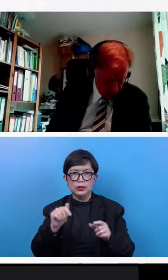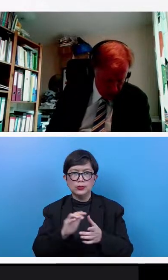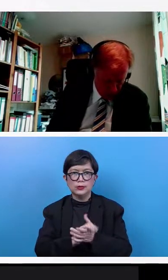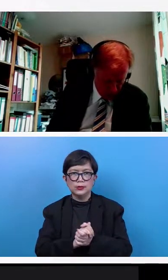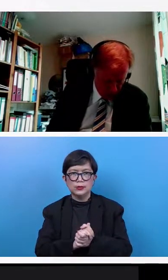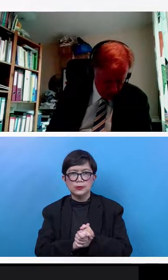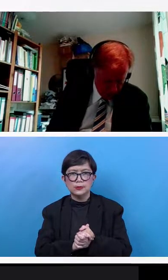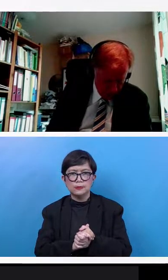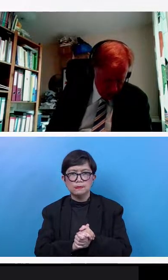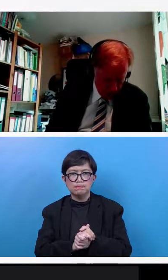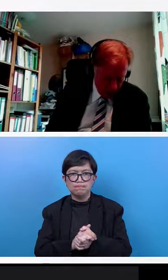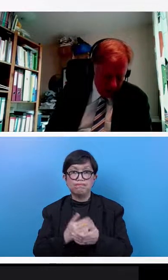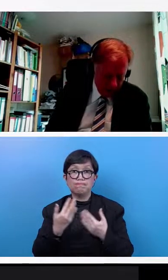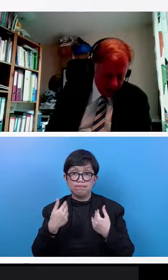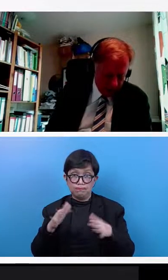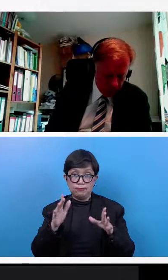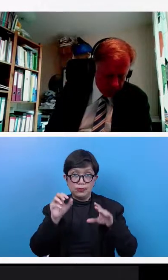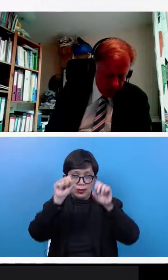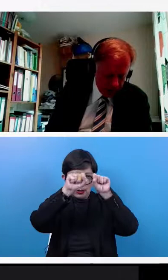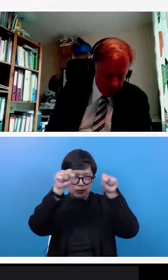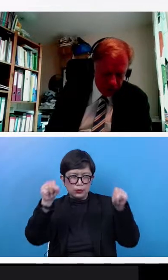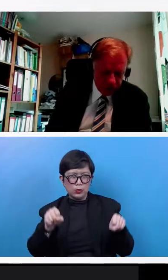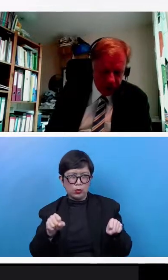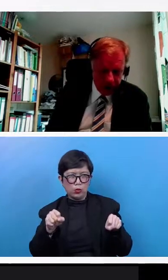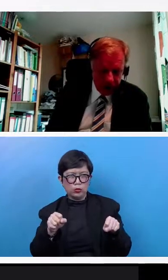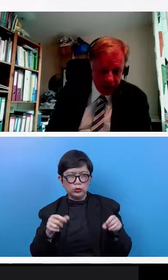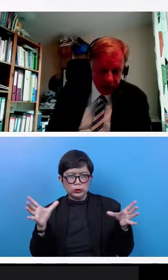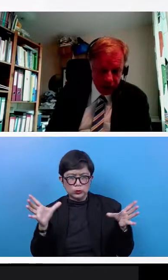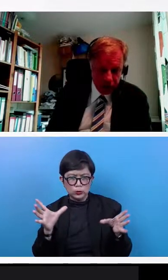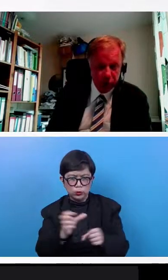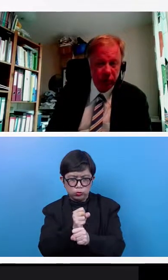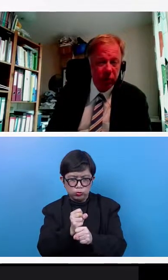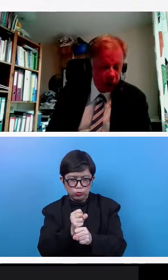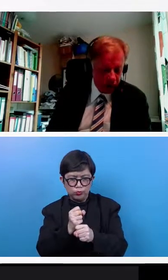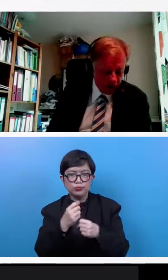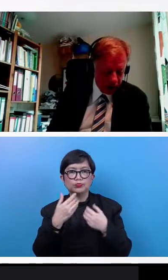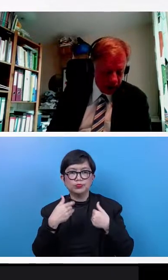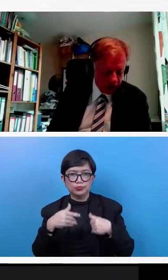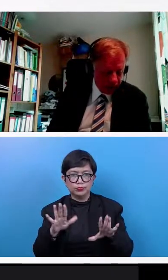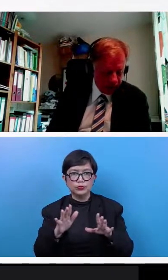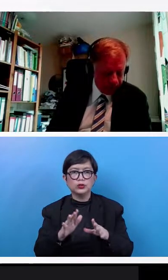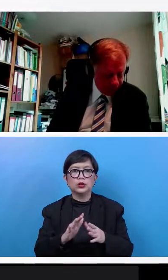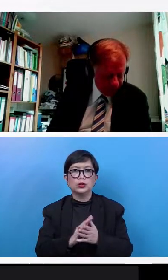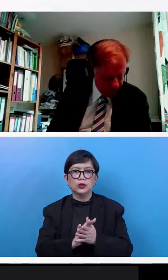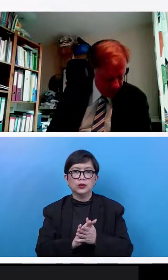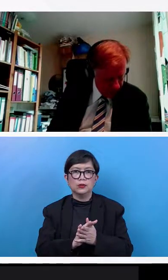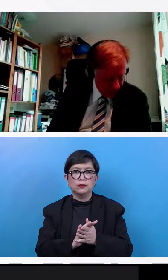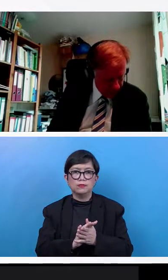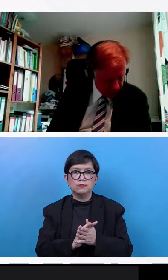methodology to start with that was then refined through